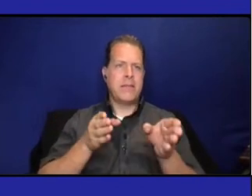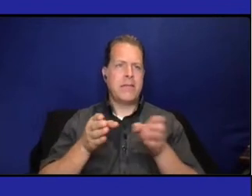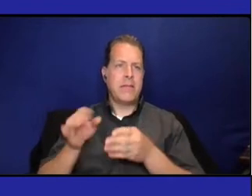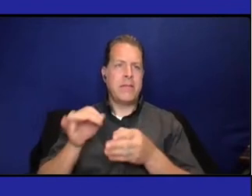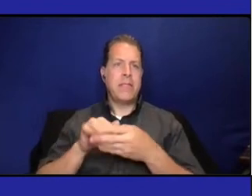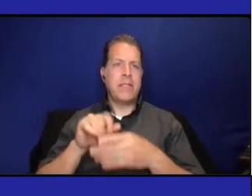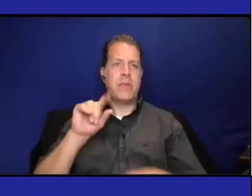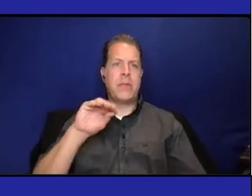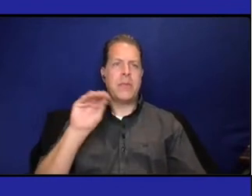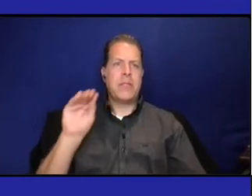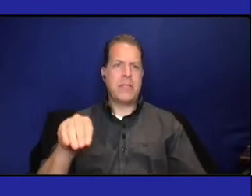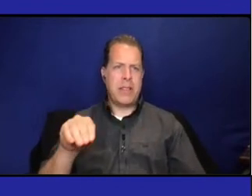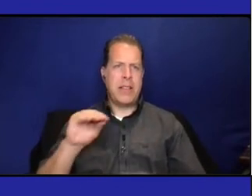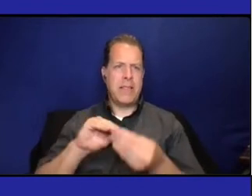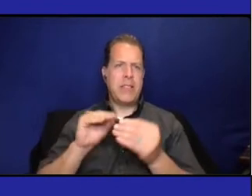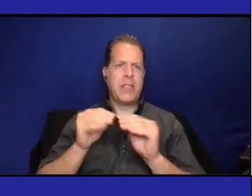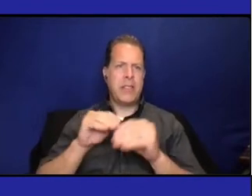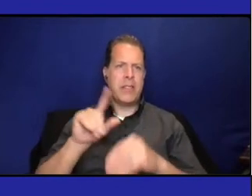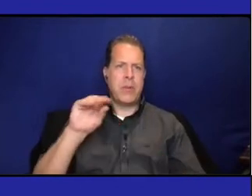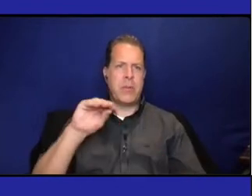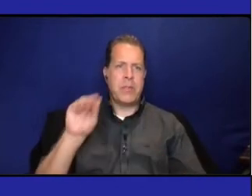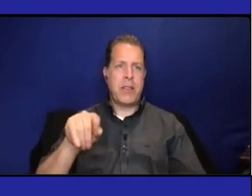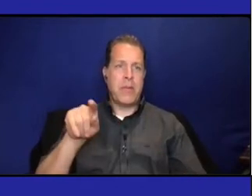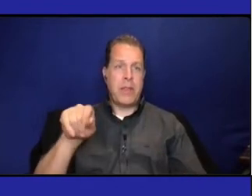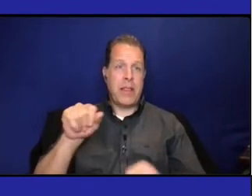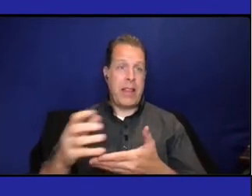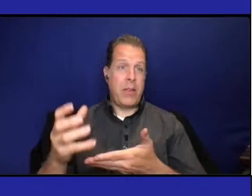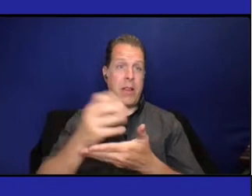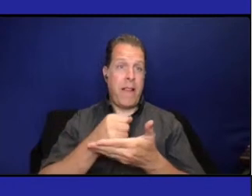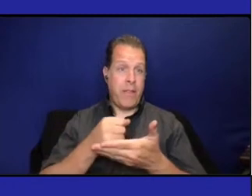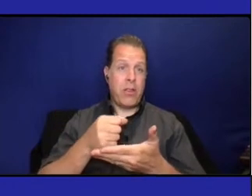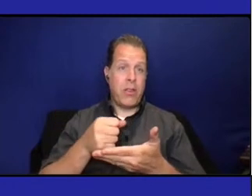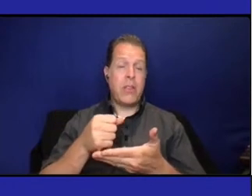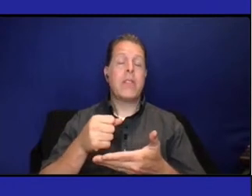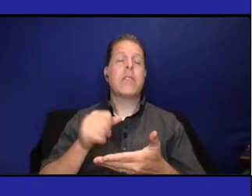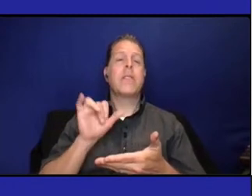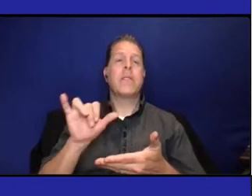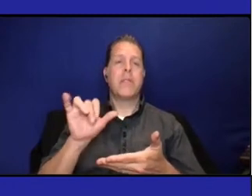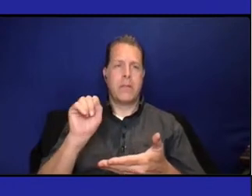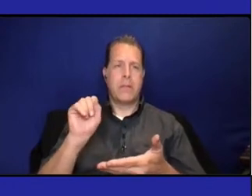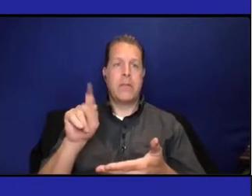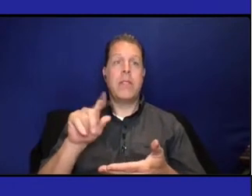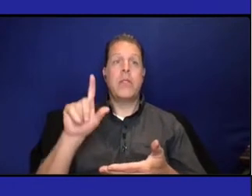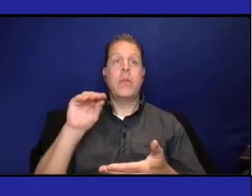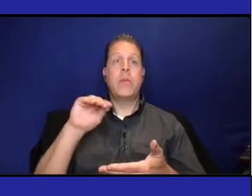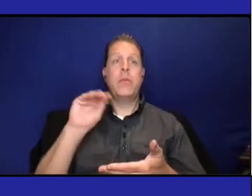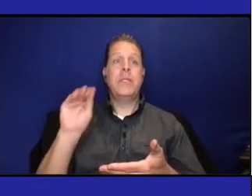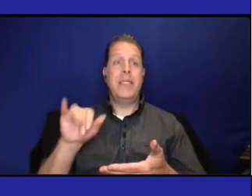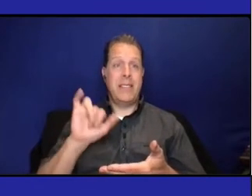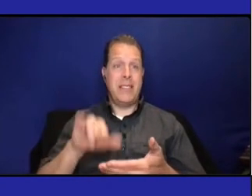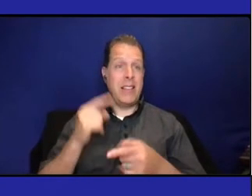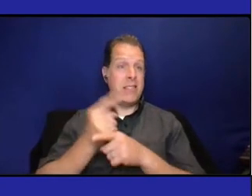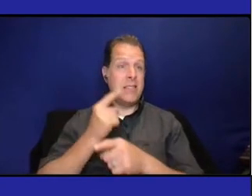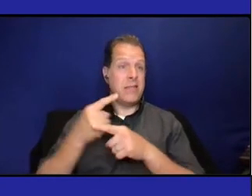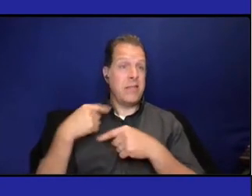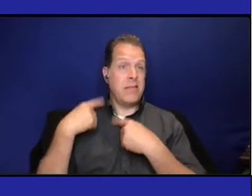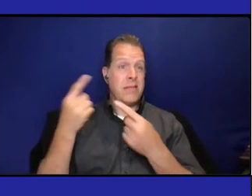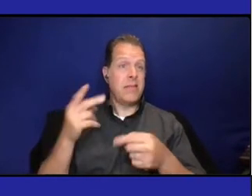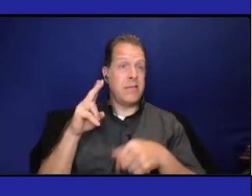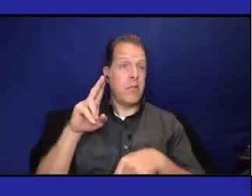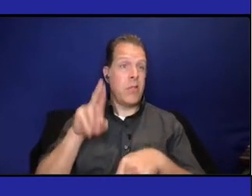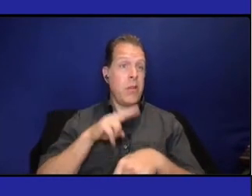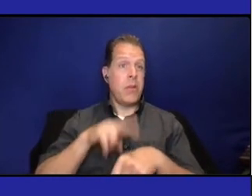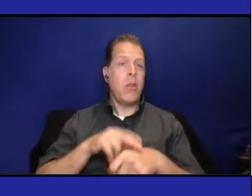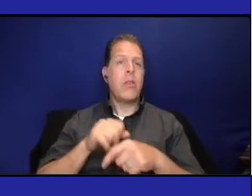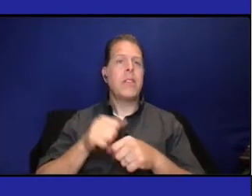is 20% of what they're able to recover? Exactly. And is that 20% customary, or did each vendor come in with a